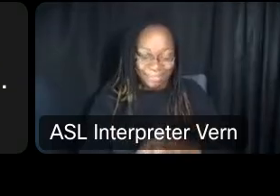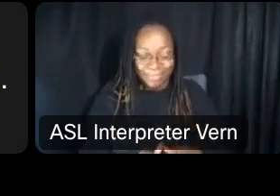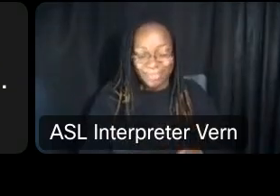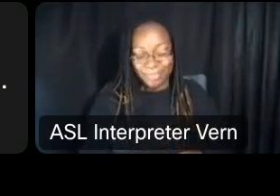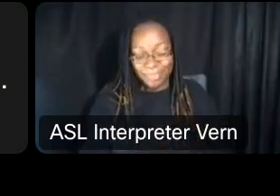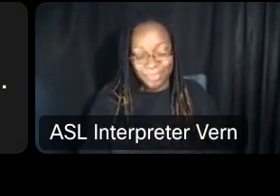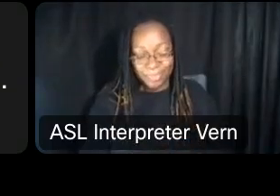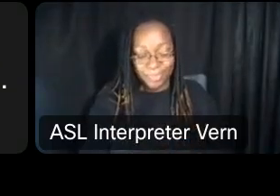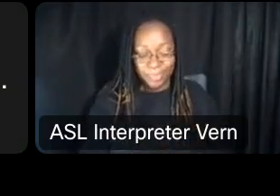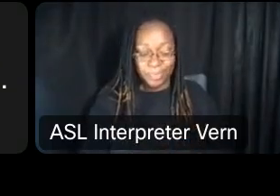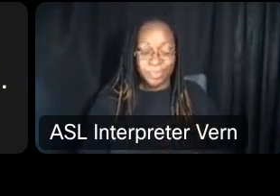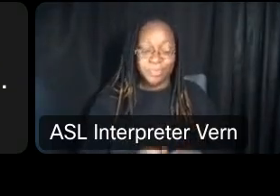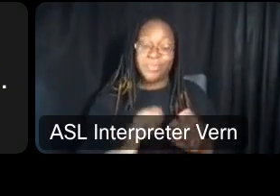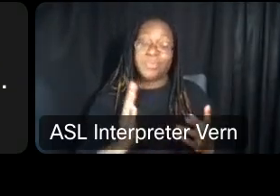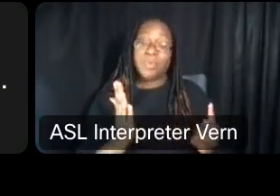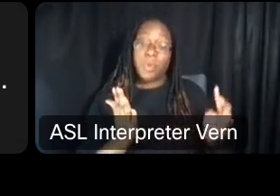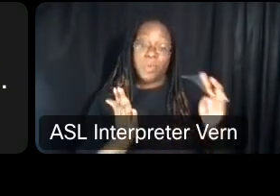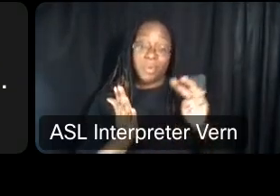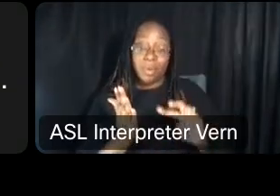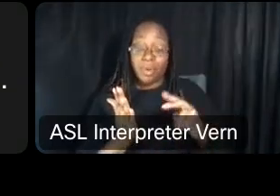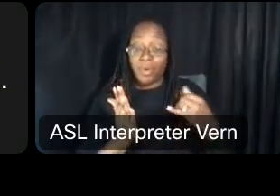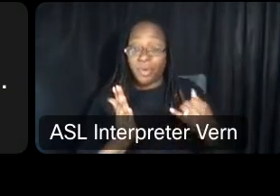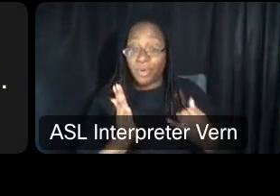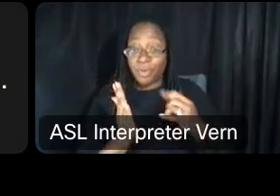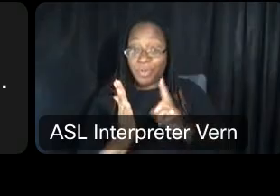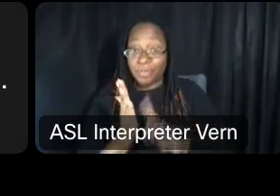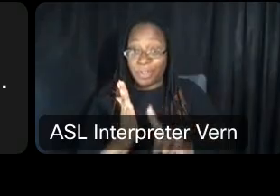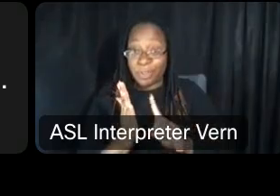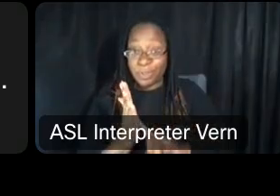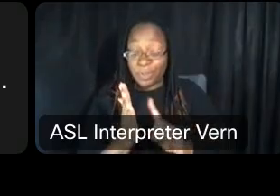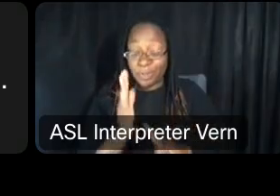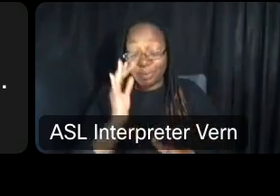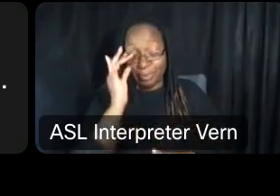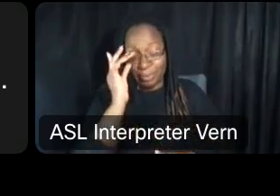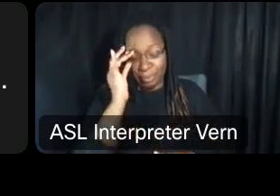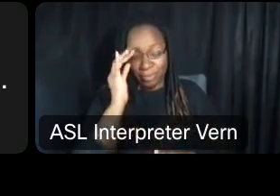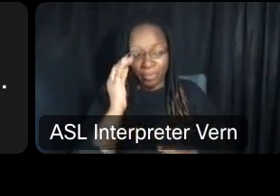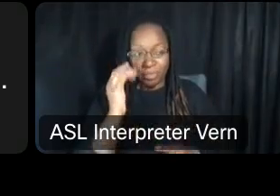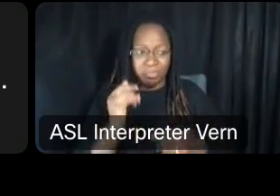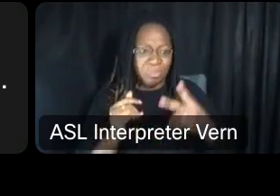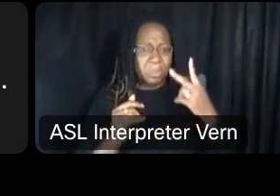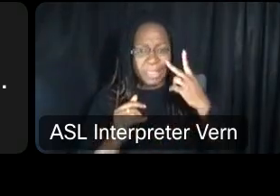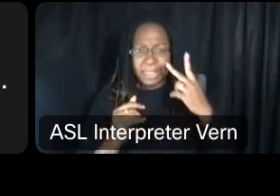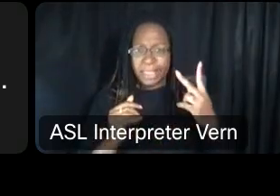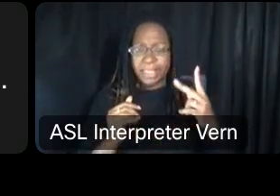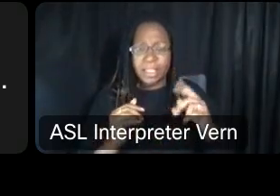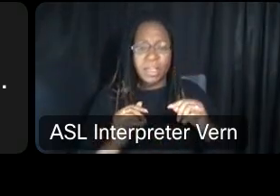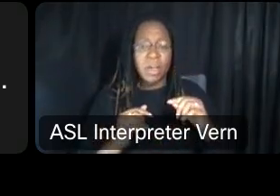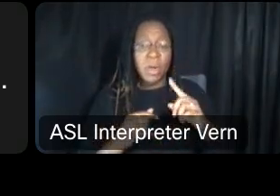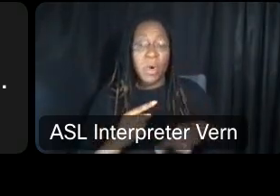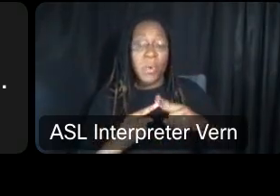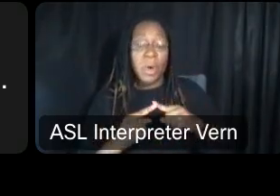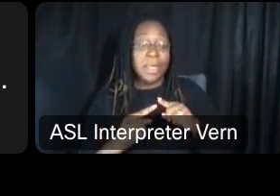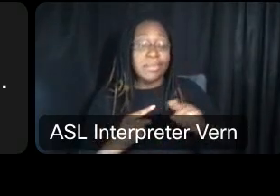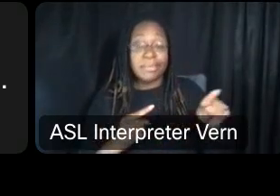So looking at the research that is available, it's been found that there are much higher rates of experiences